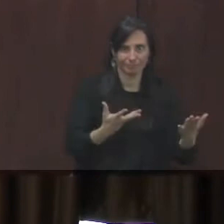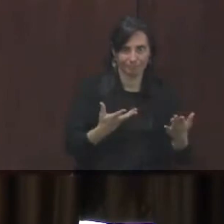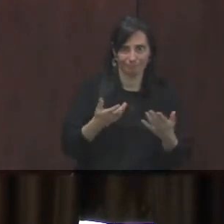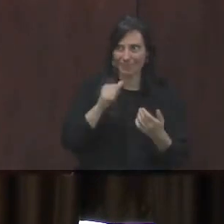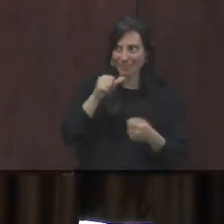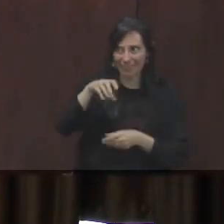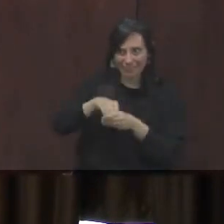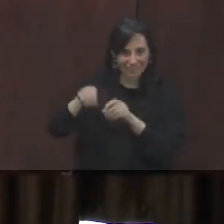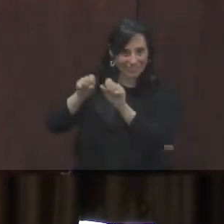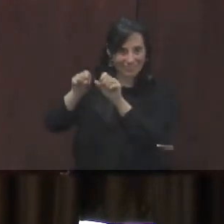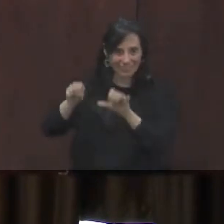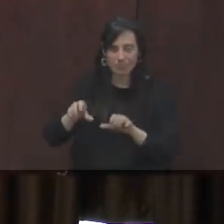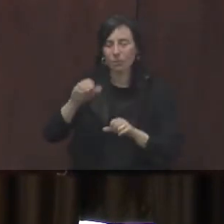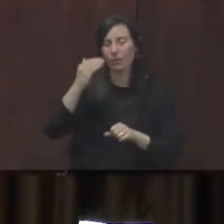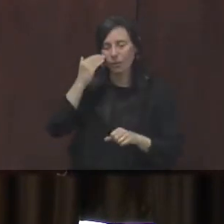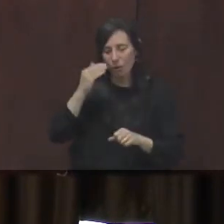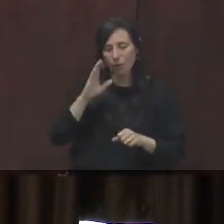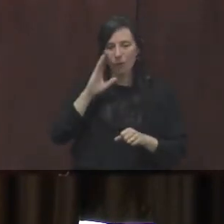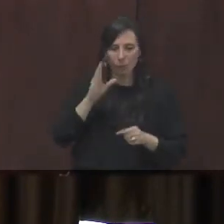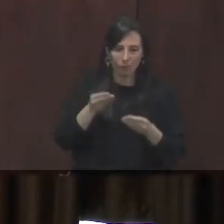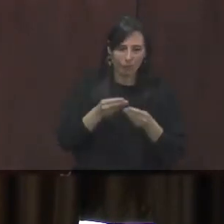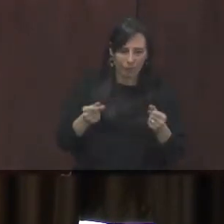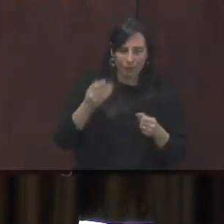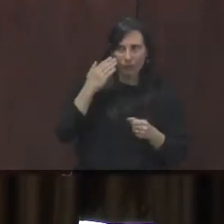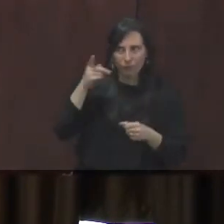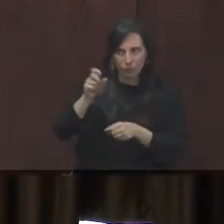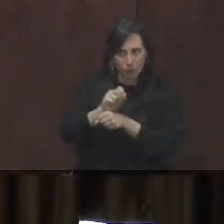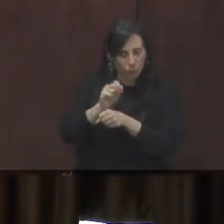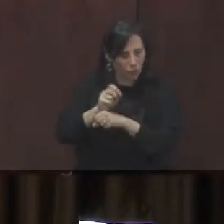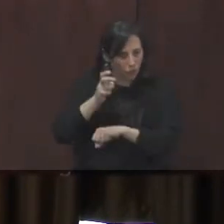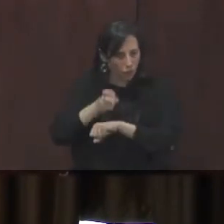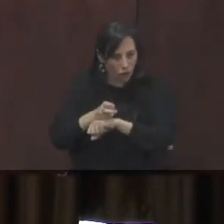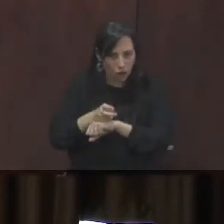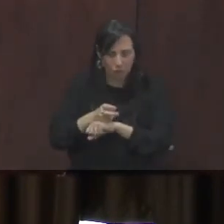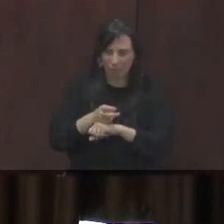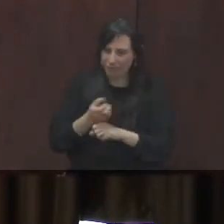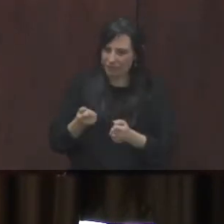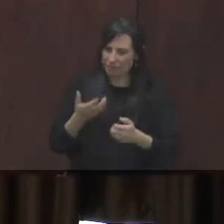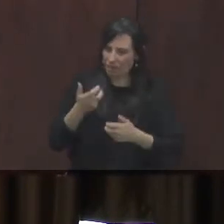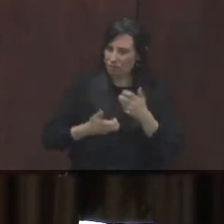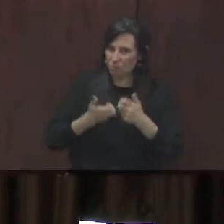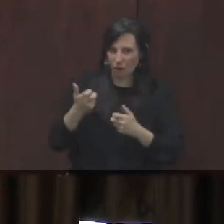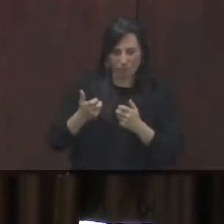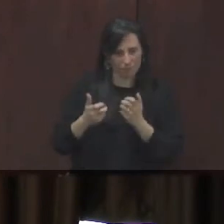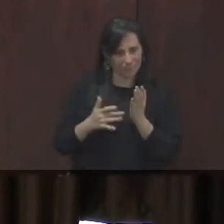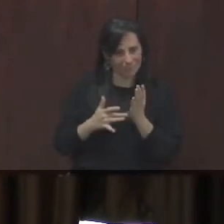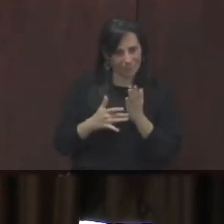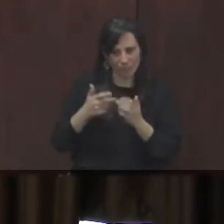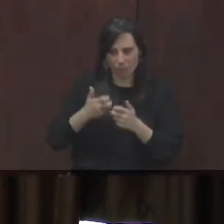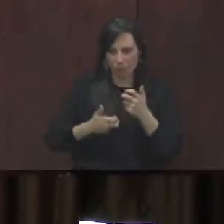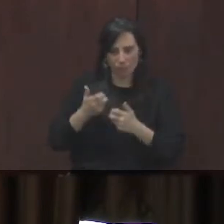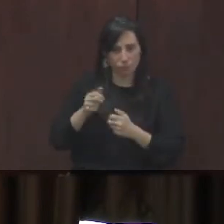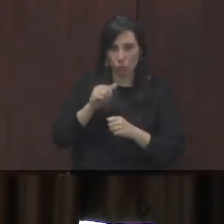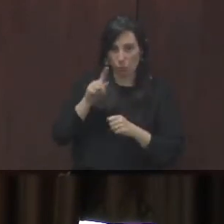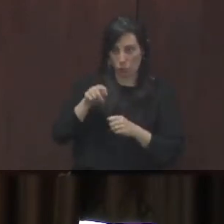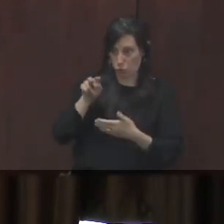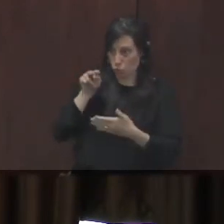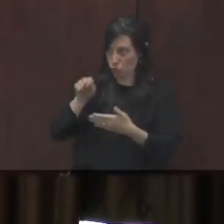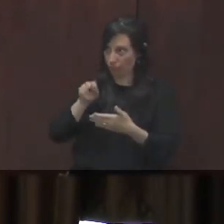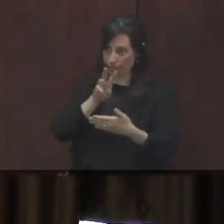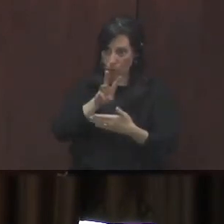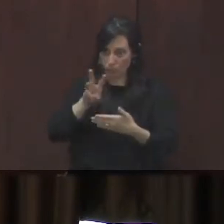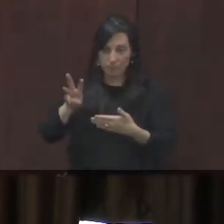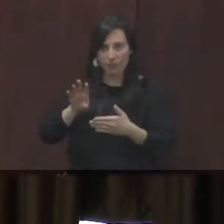up. It's new. They're working on it hard. But right now, don't draw any conclusions based on that data at this point. We